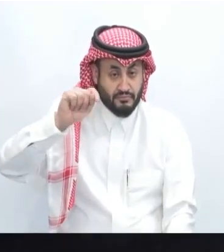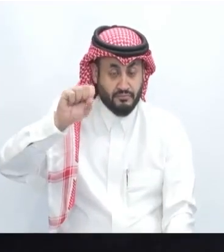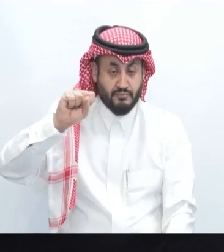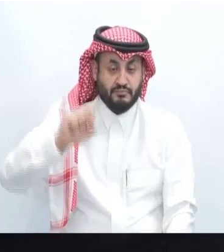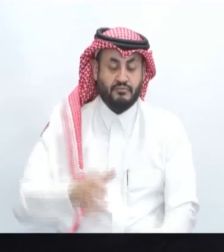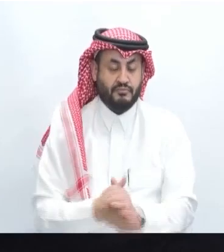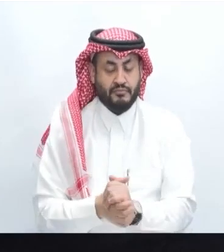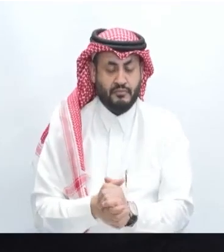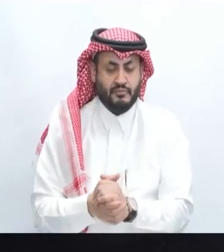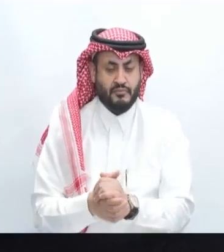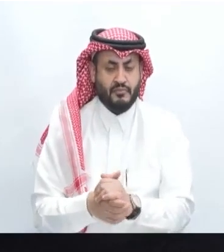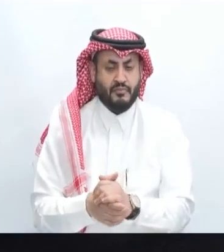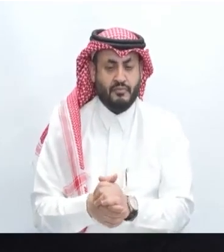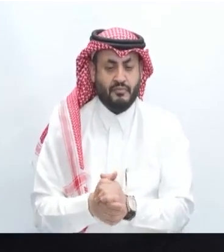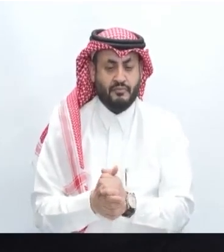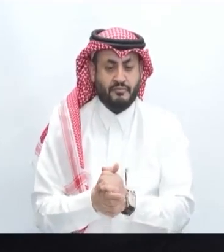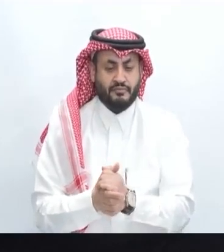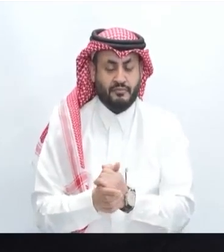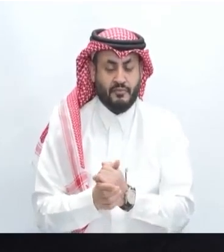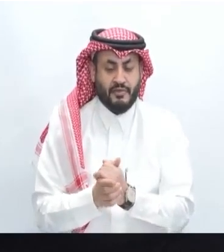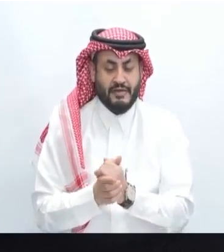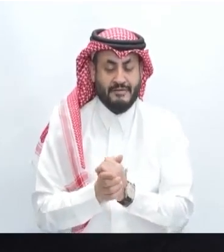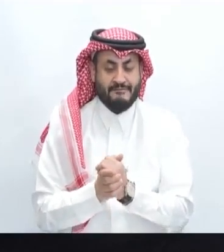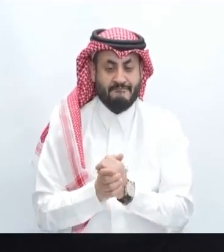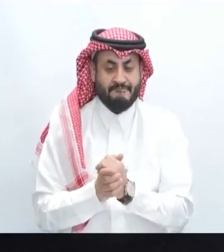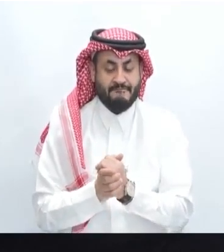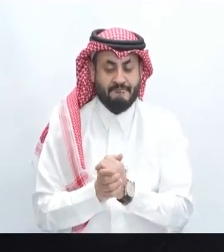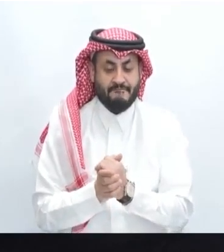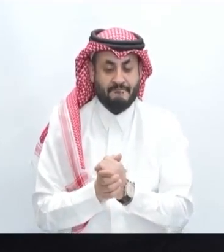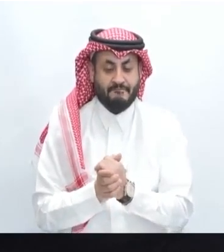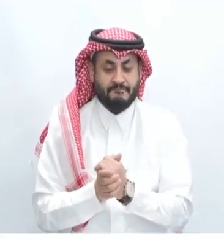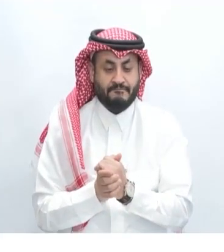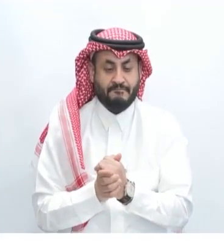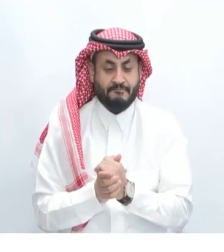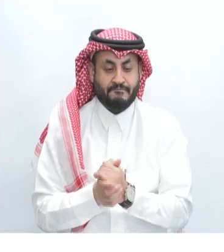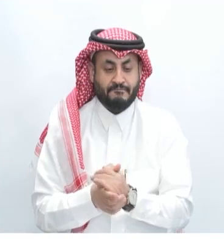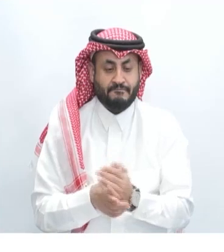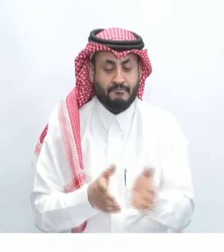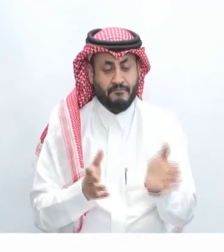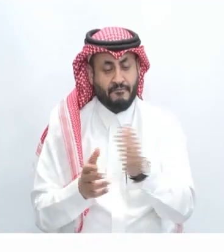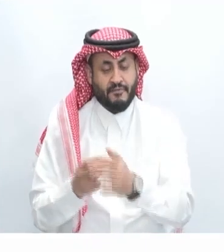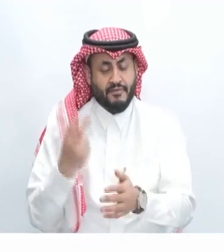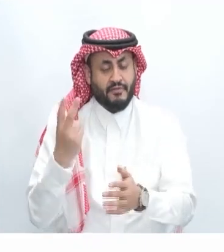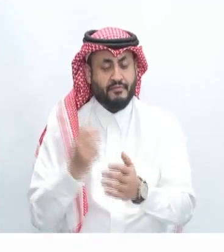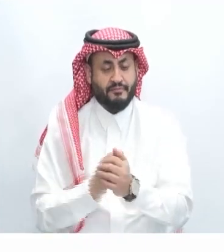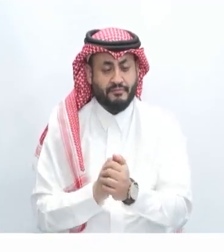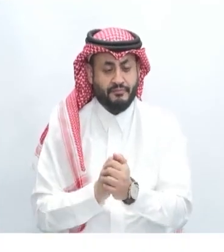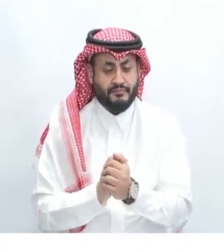to play this game with your classmate or with your friends, which is when you